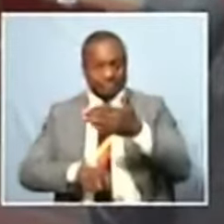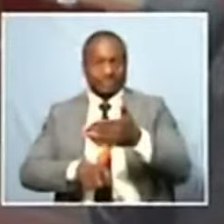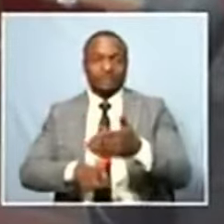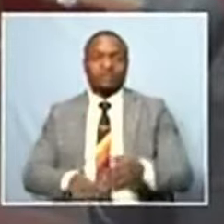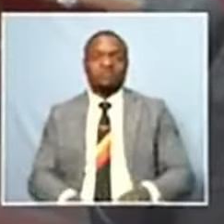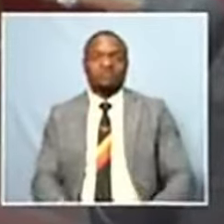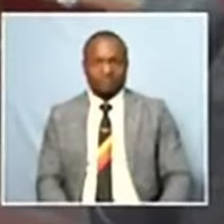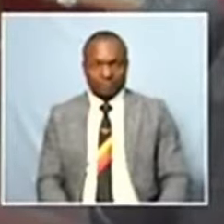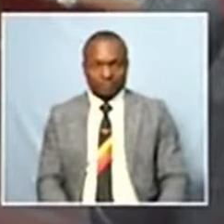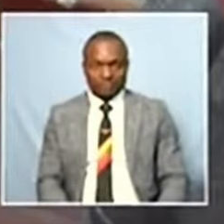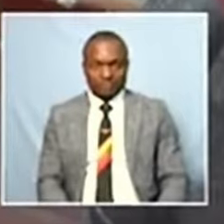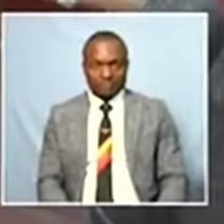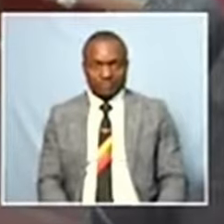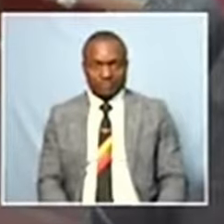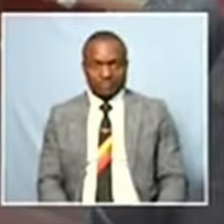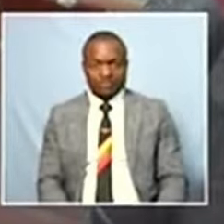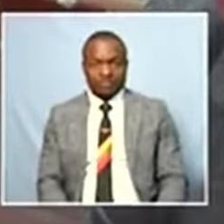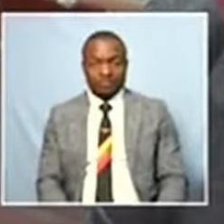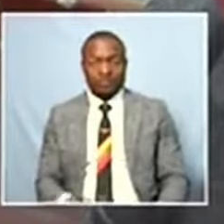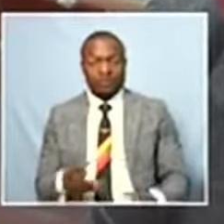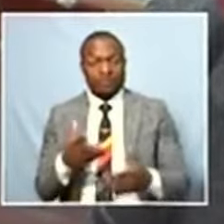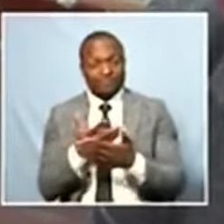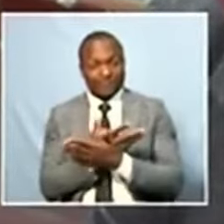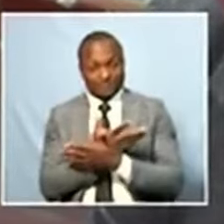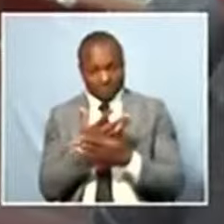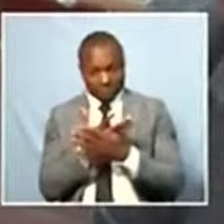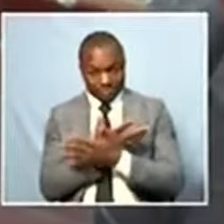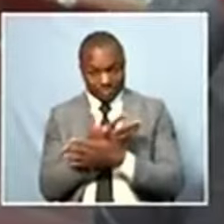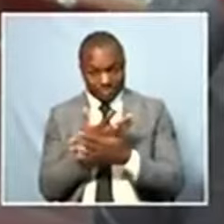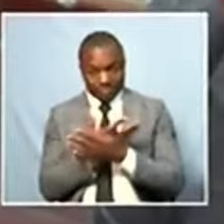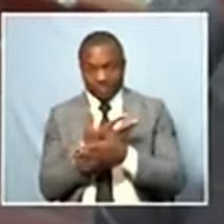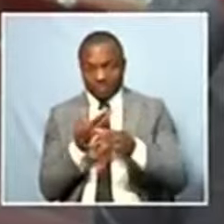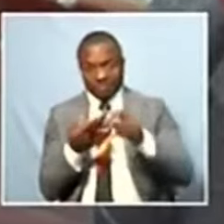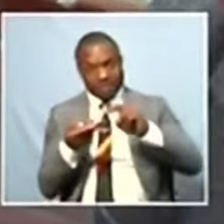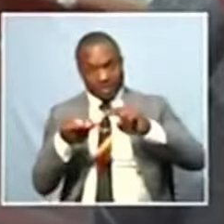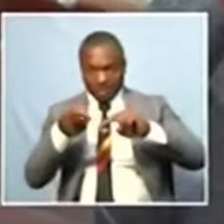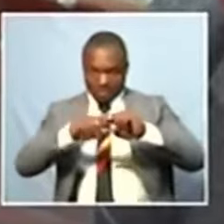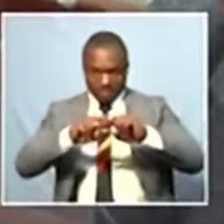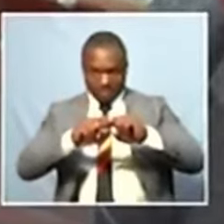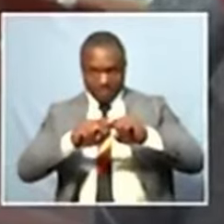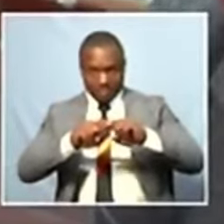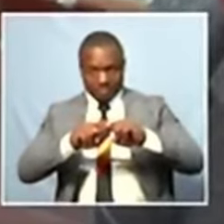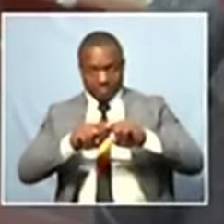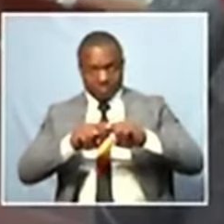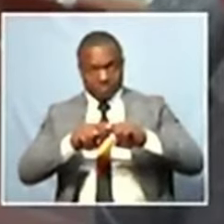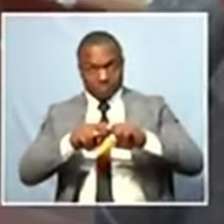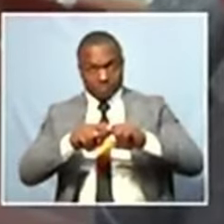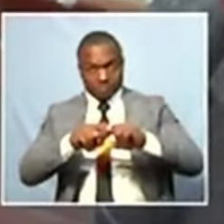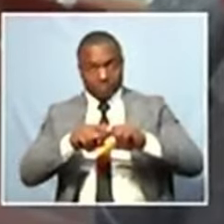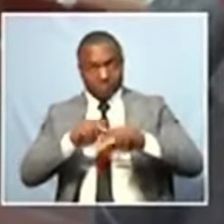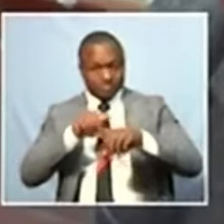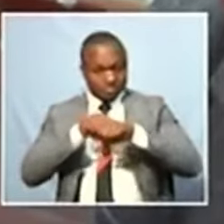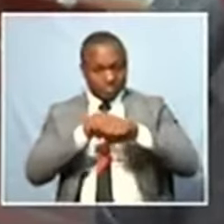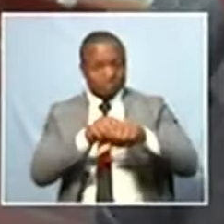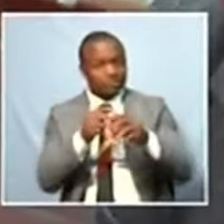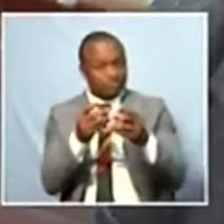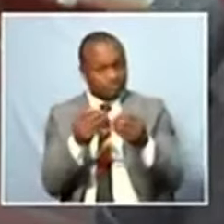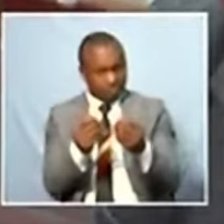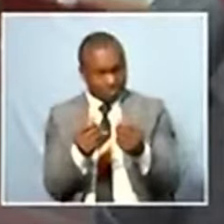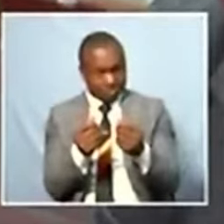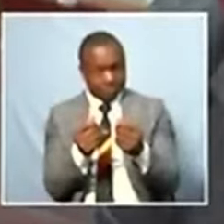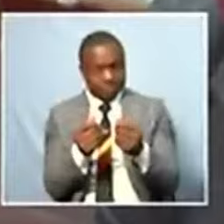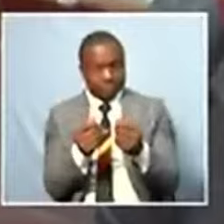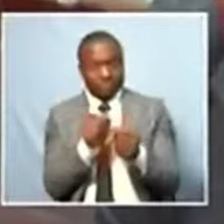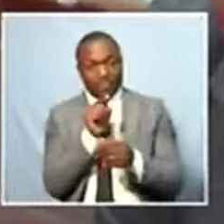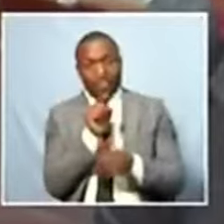on. So the fear of them increasing fares if they move to corporate income tax, I